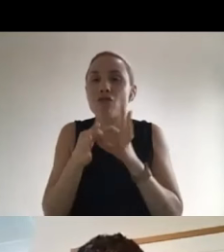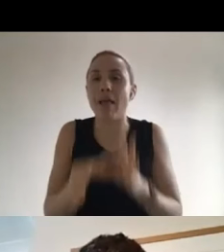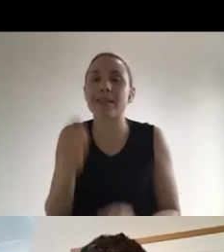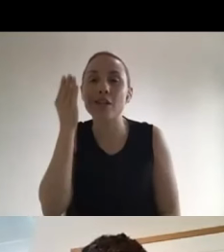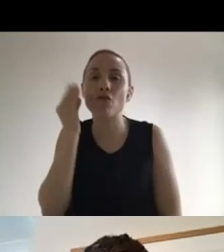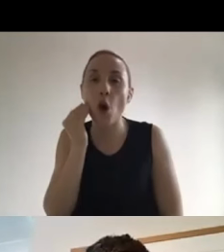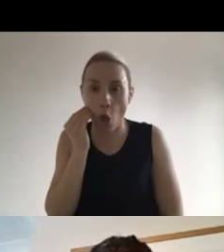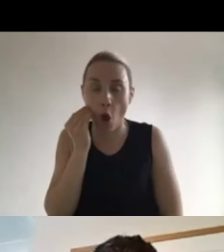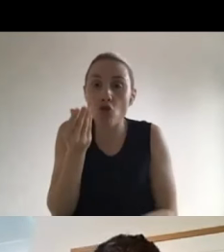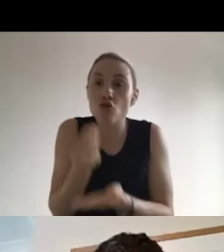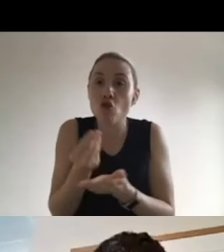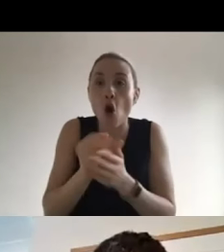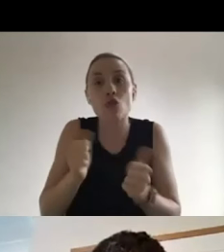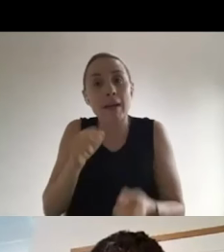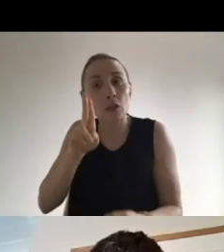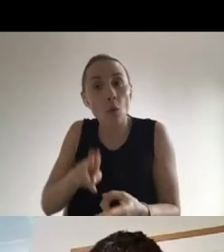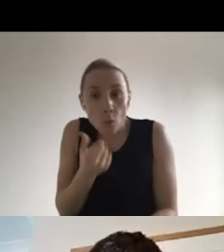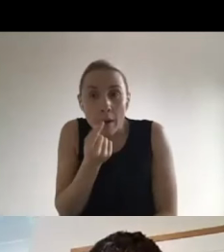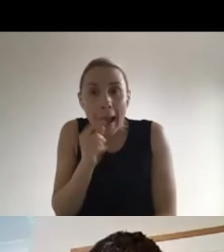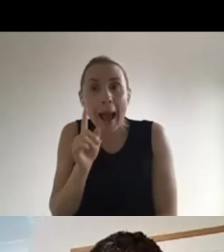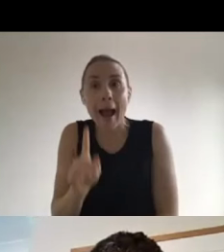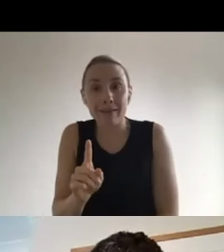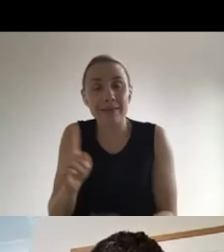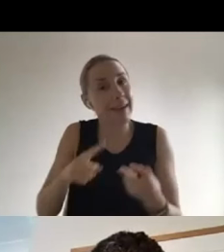with considerable room for improvement.